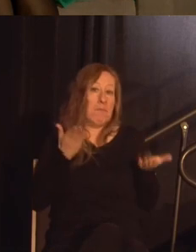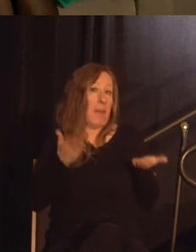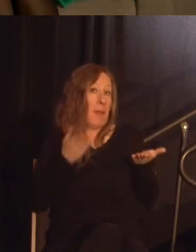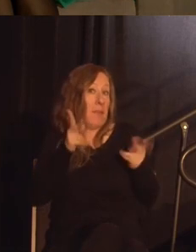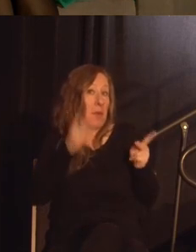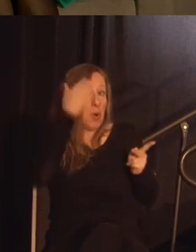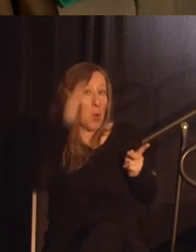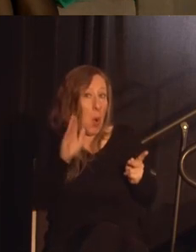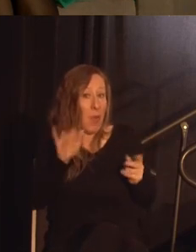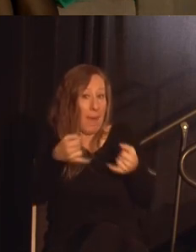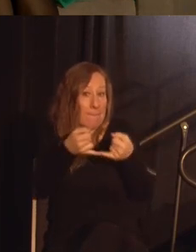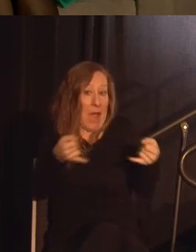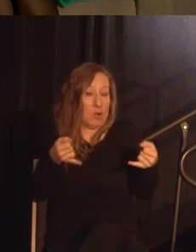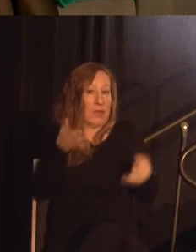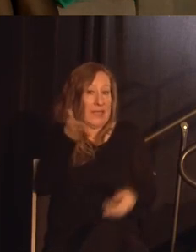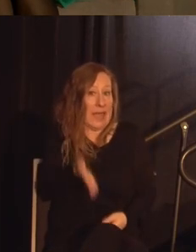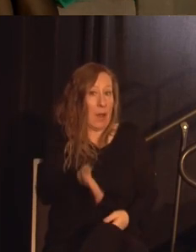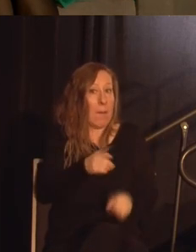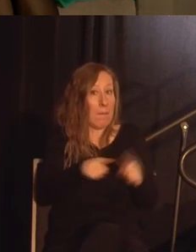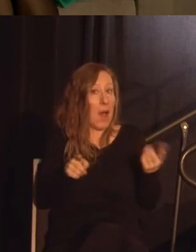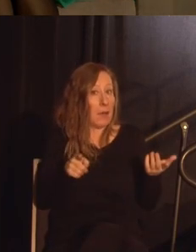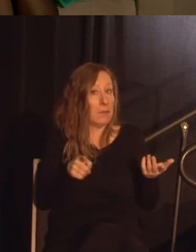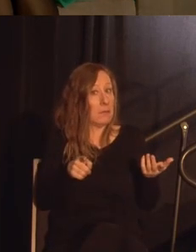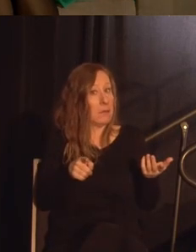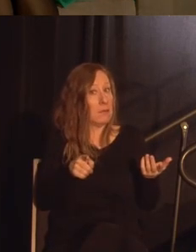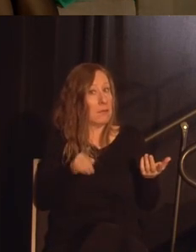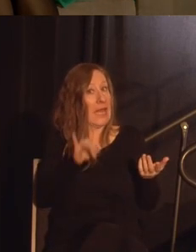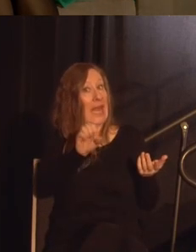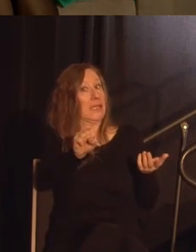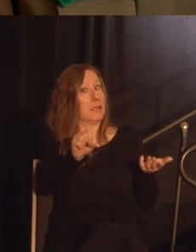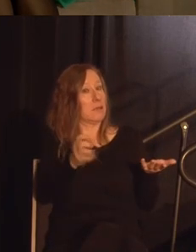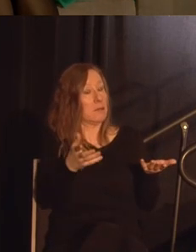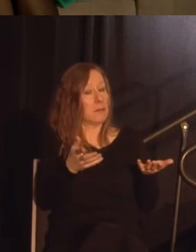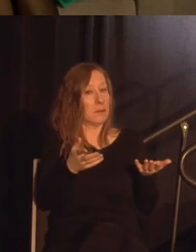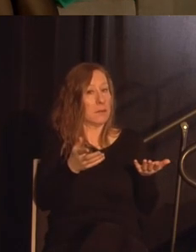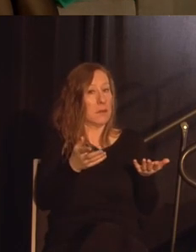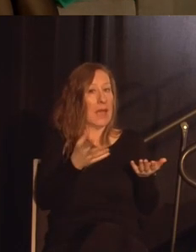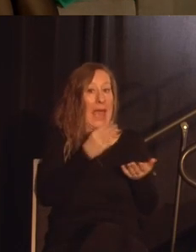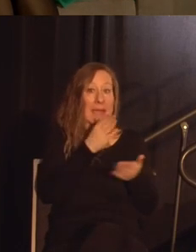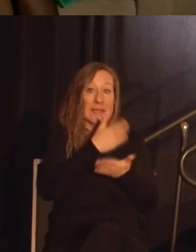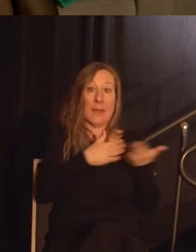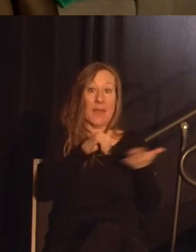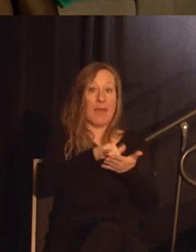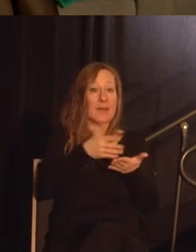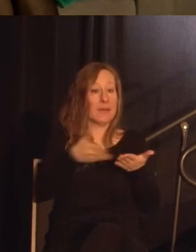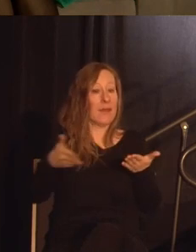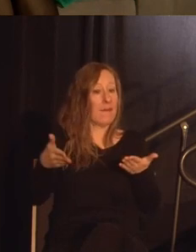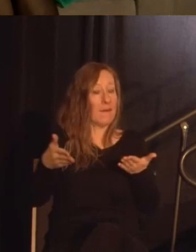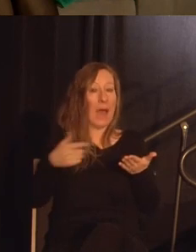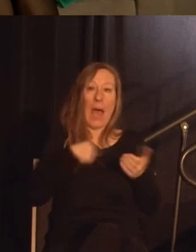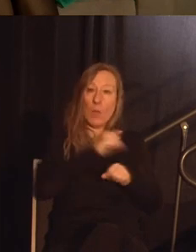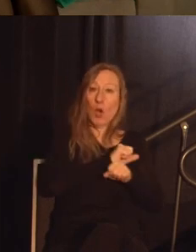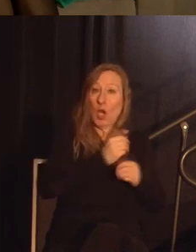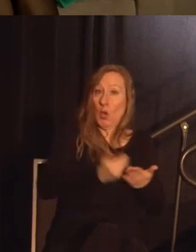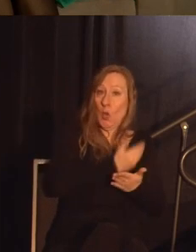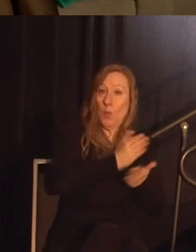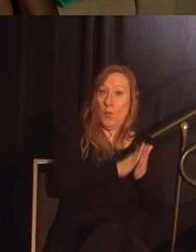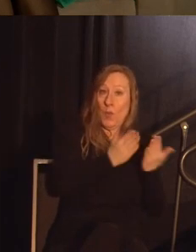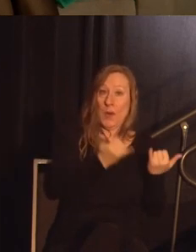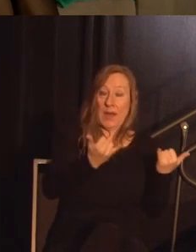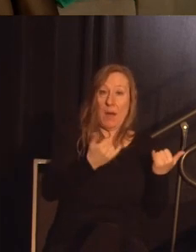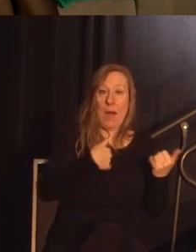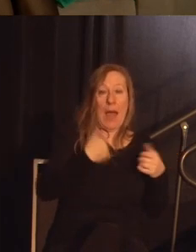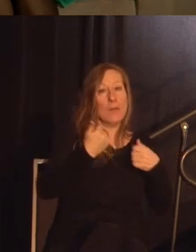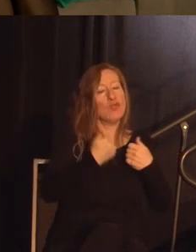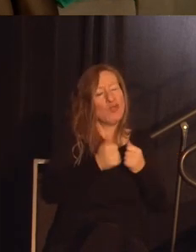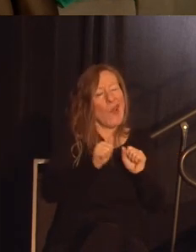know that that barrier's there, but it is. Mm-hmm. And to the point where there's some of that stuff, like, I'm working on a new book now that I'm trying to